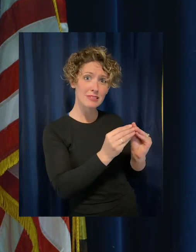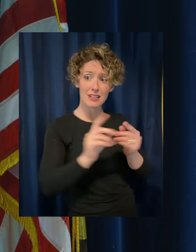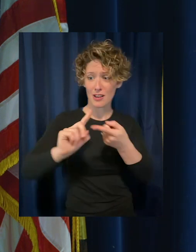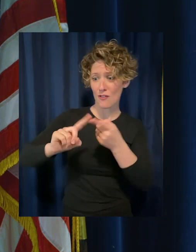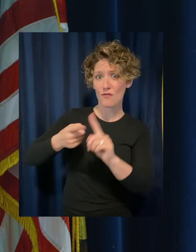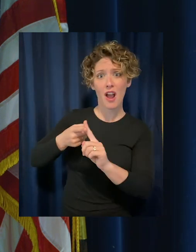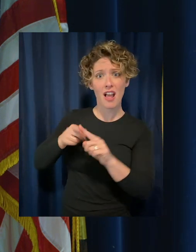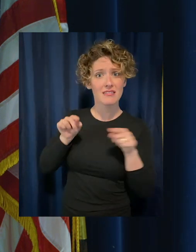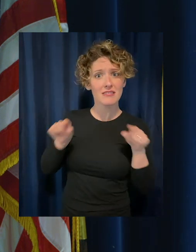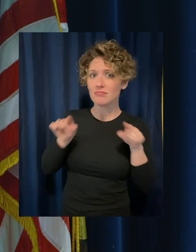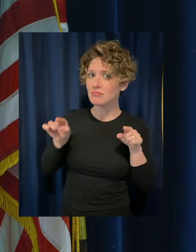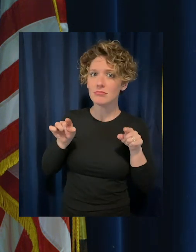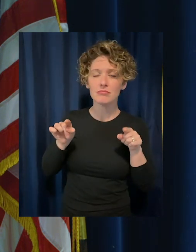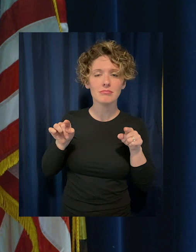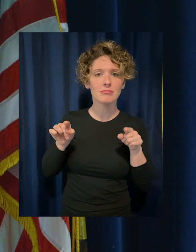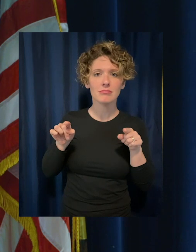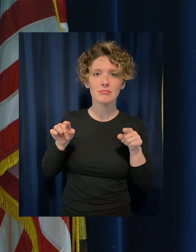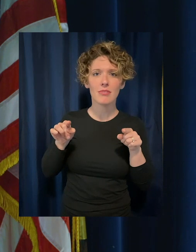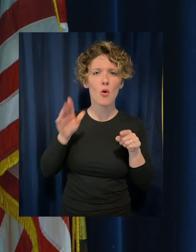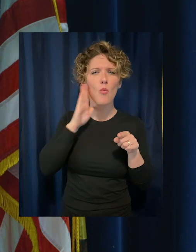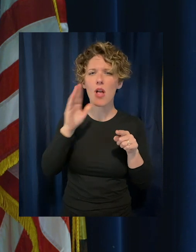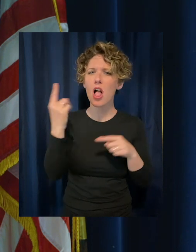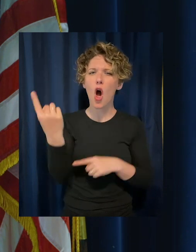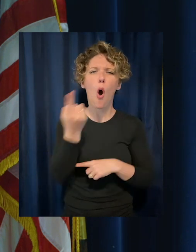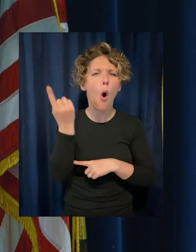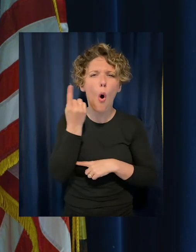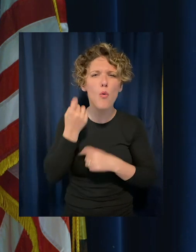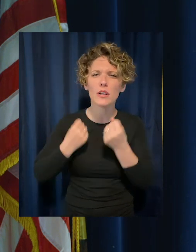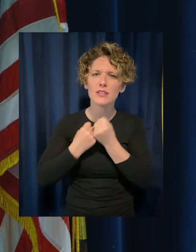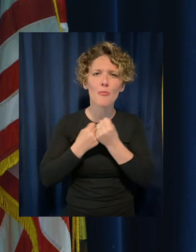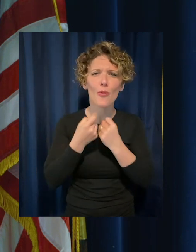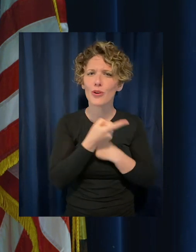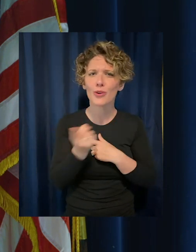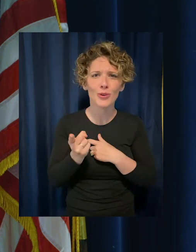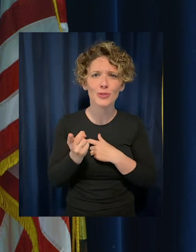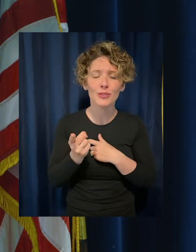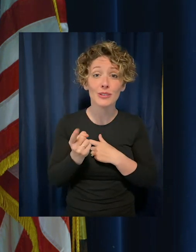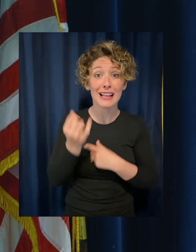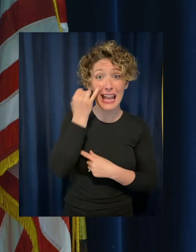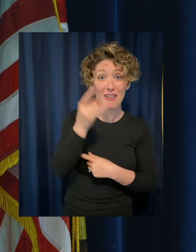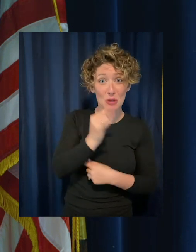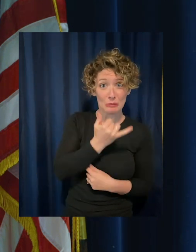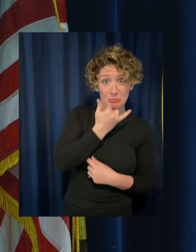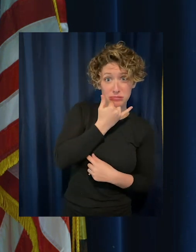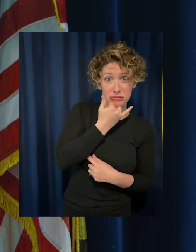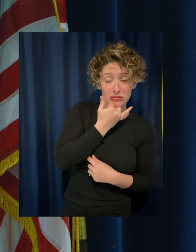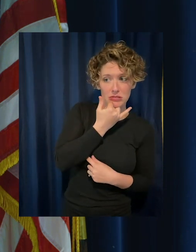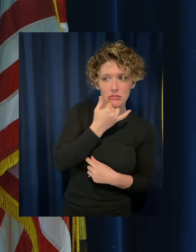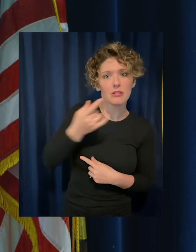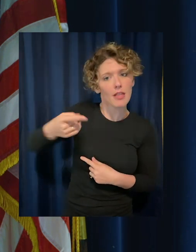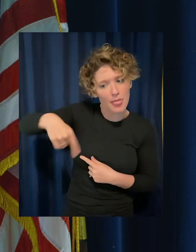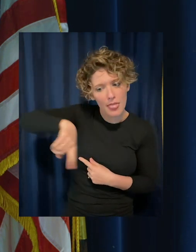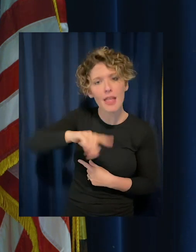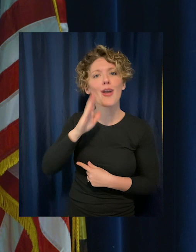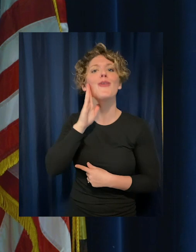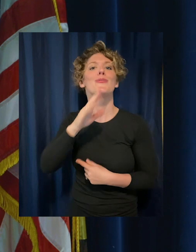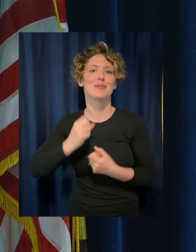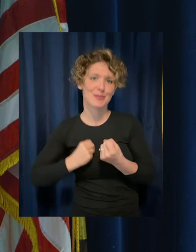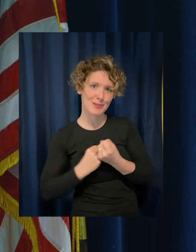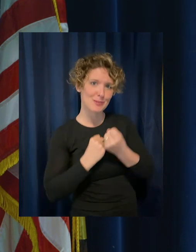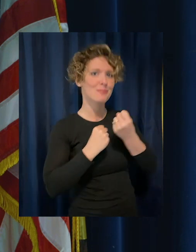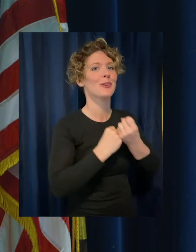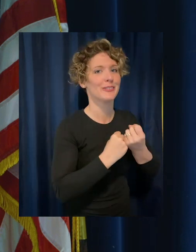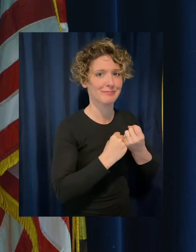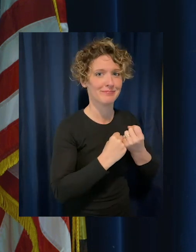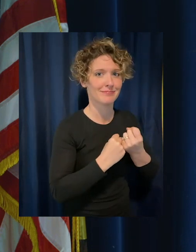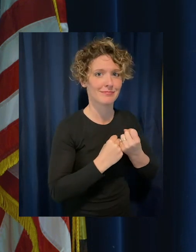your back when you stumble or make a bad choice, and we all do. We all have successes and failures.